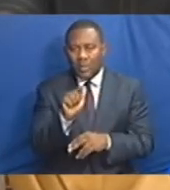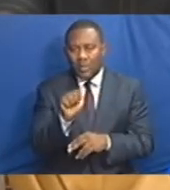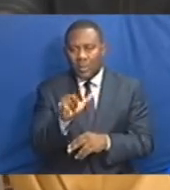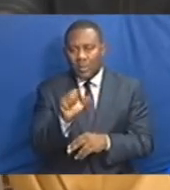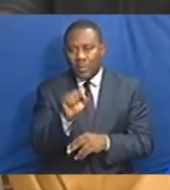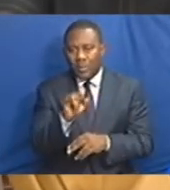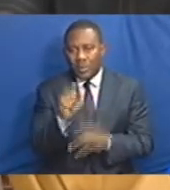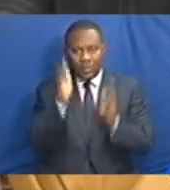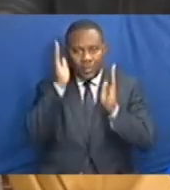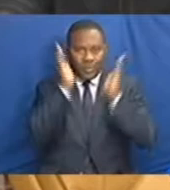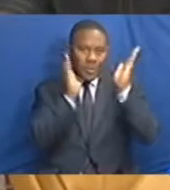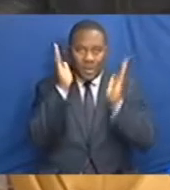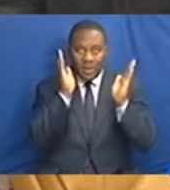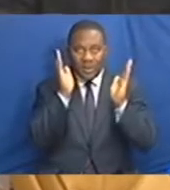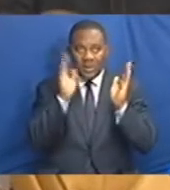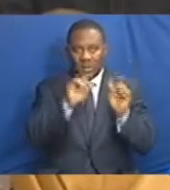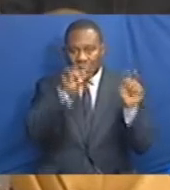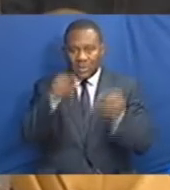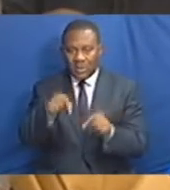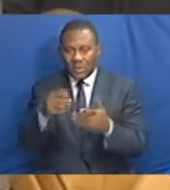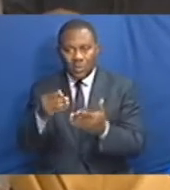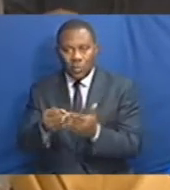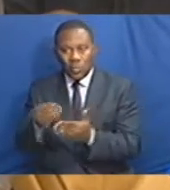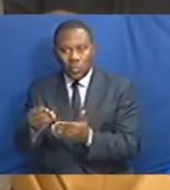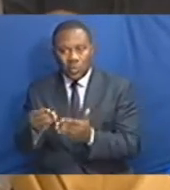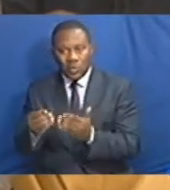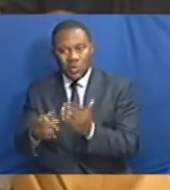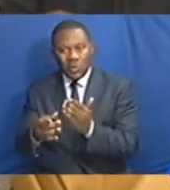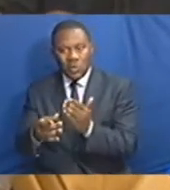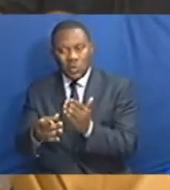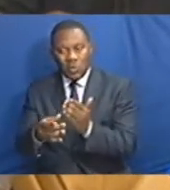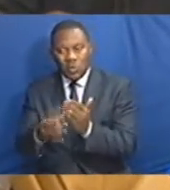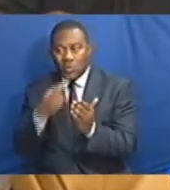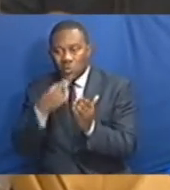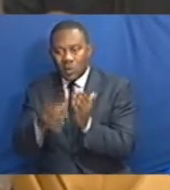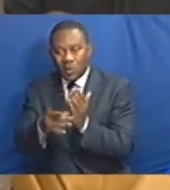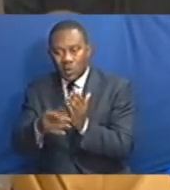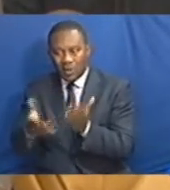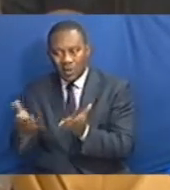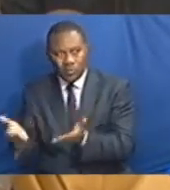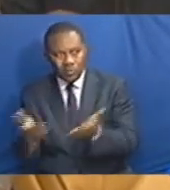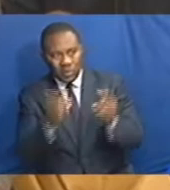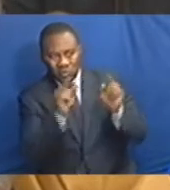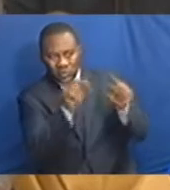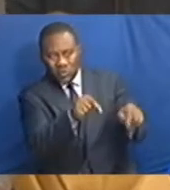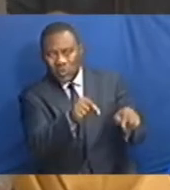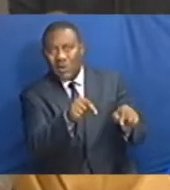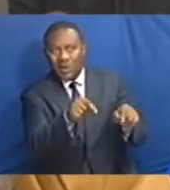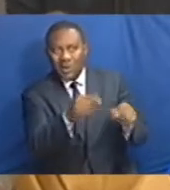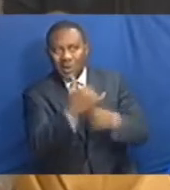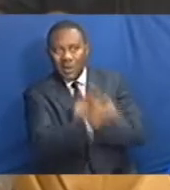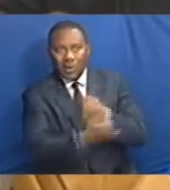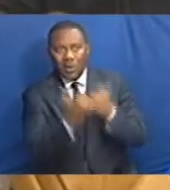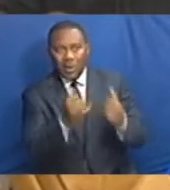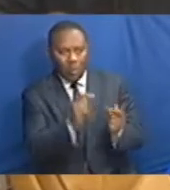first palm kernels, and now they've been able to develop palm kernel to the point that